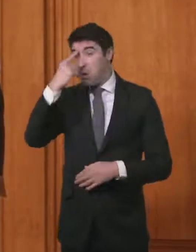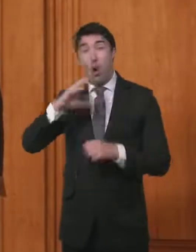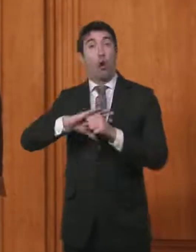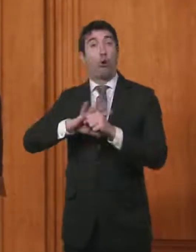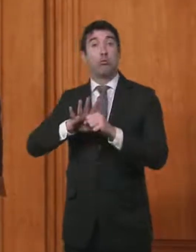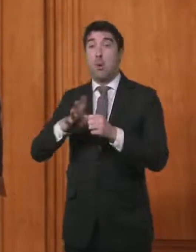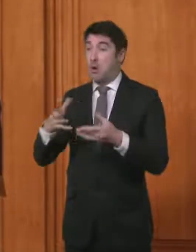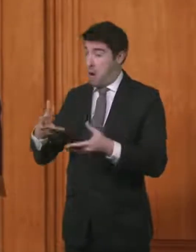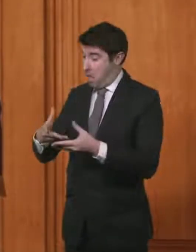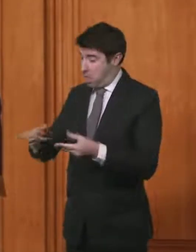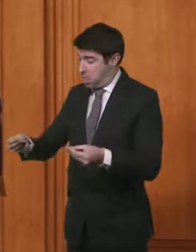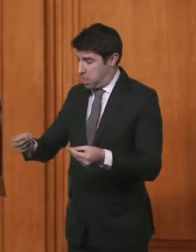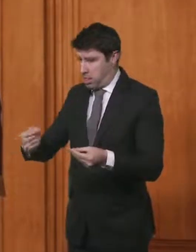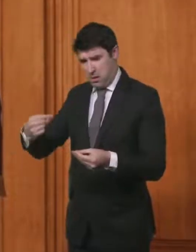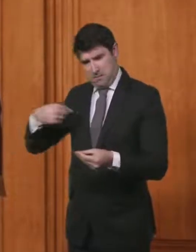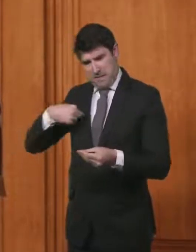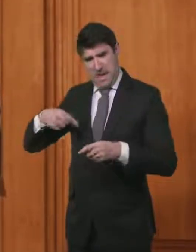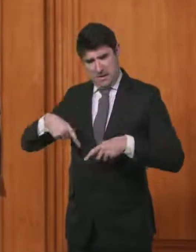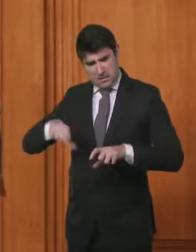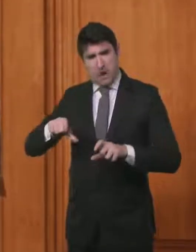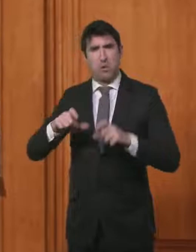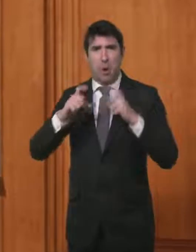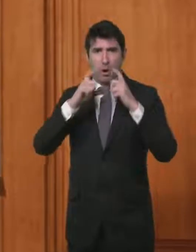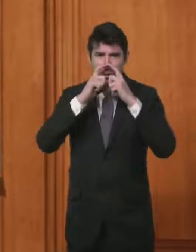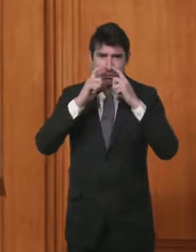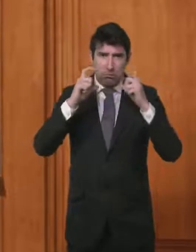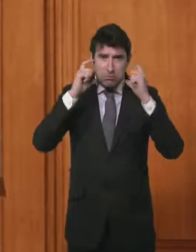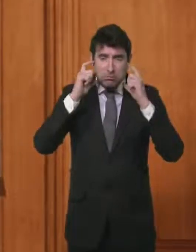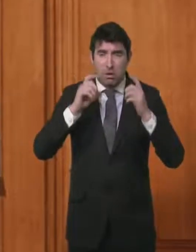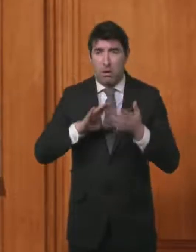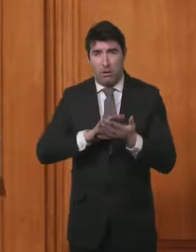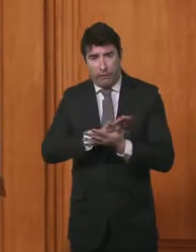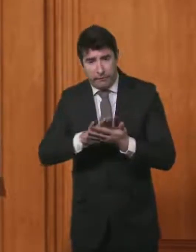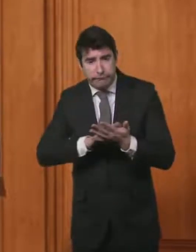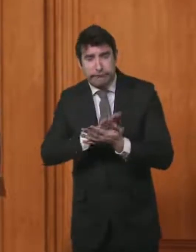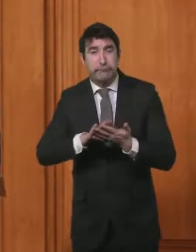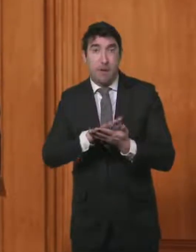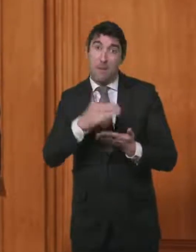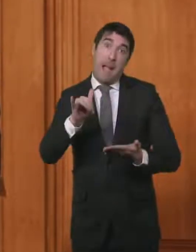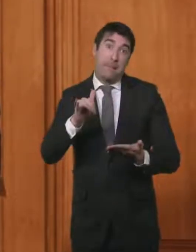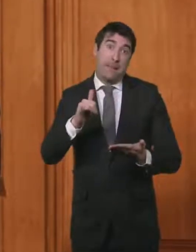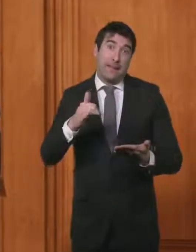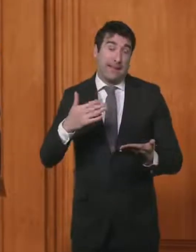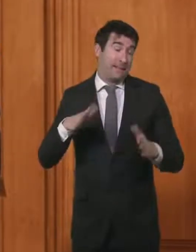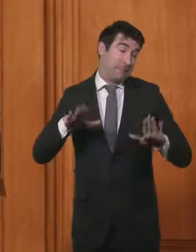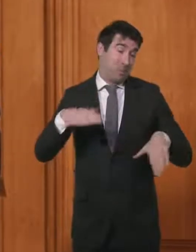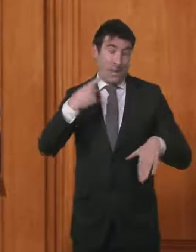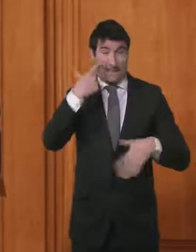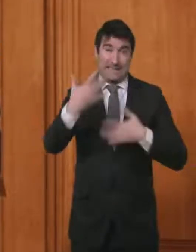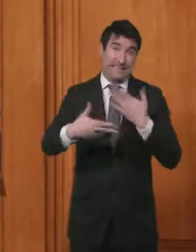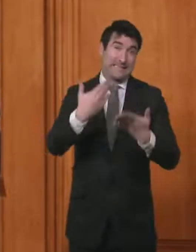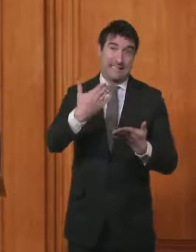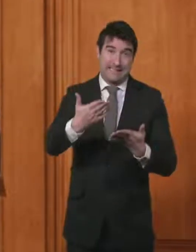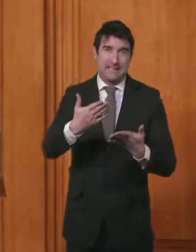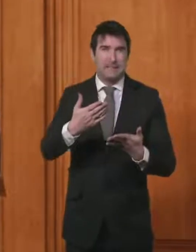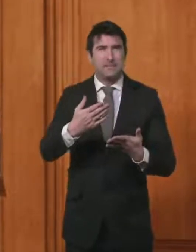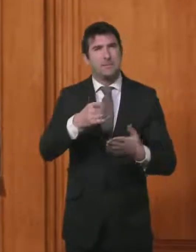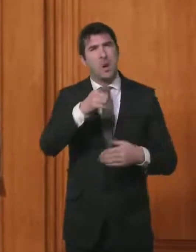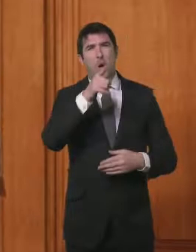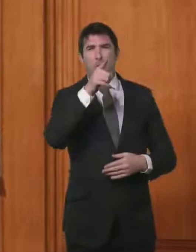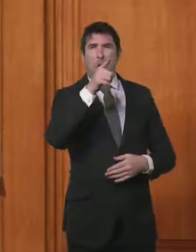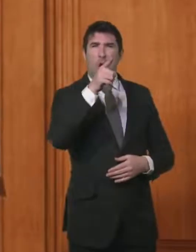That's to be seen in the future. Your question to me was rather more about vaccines and